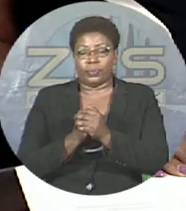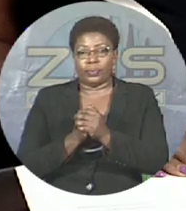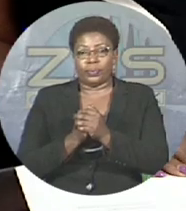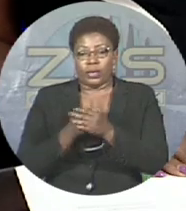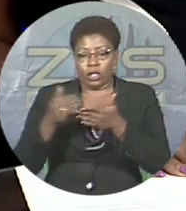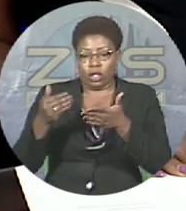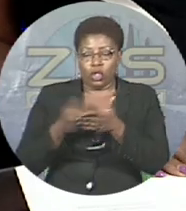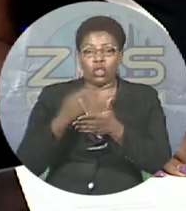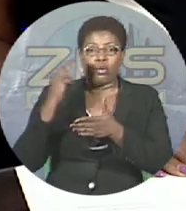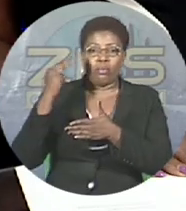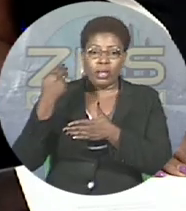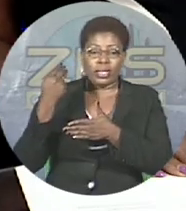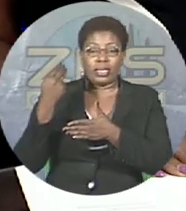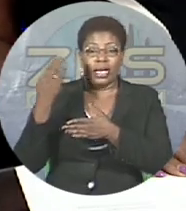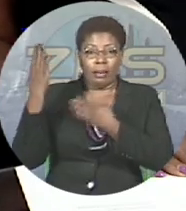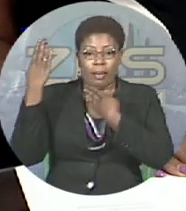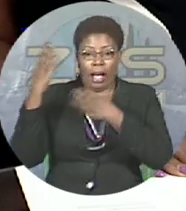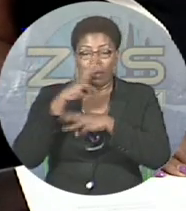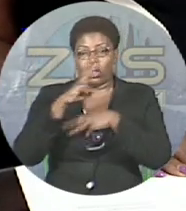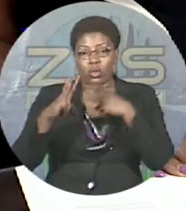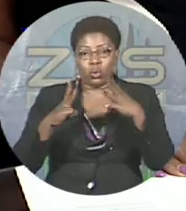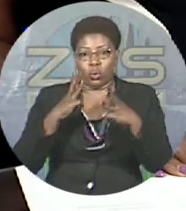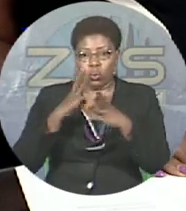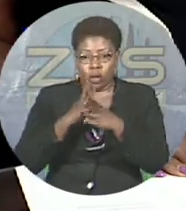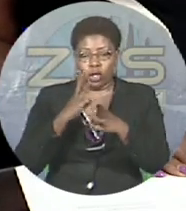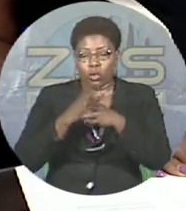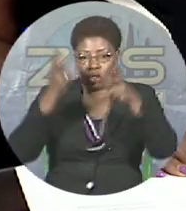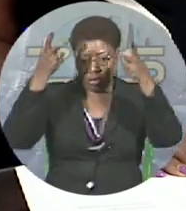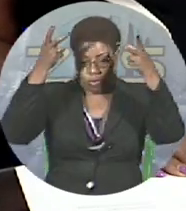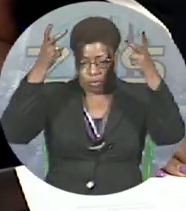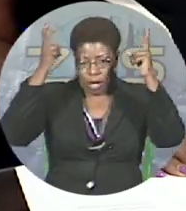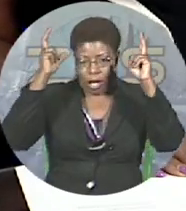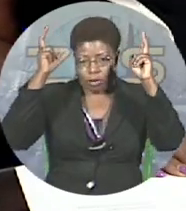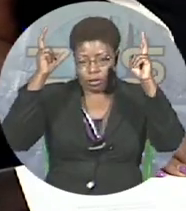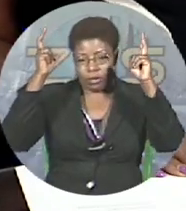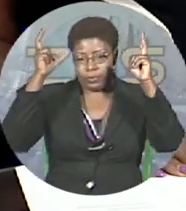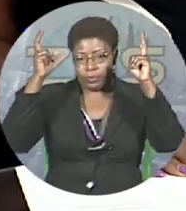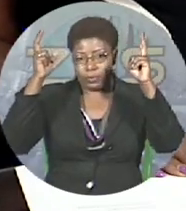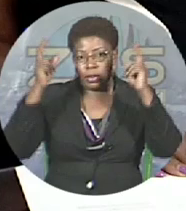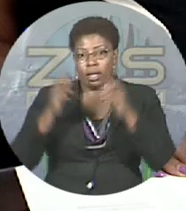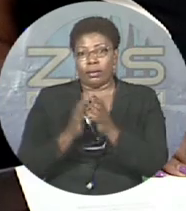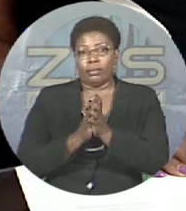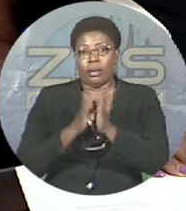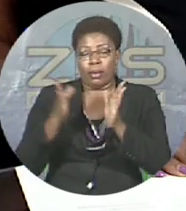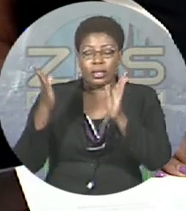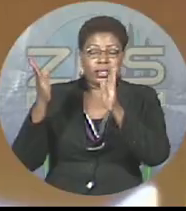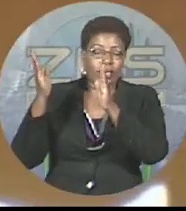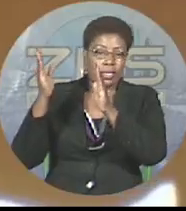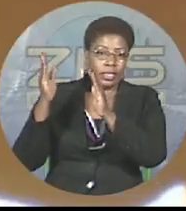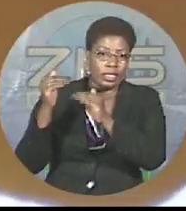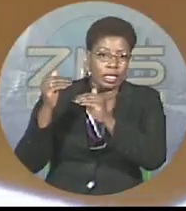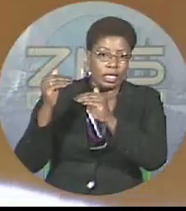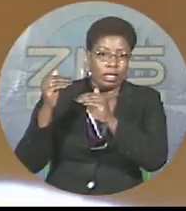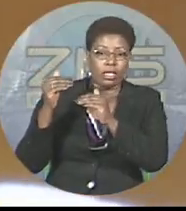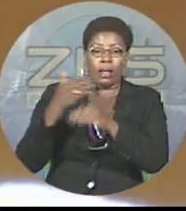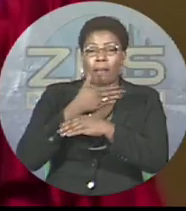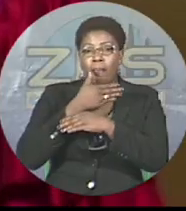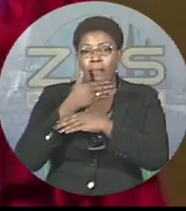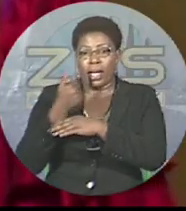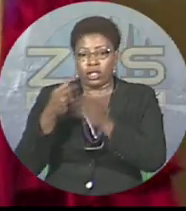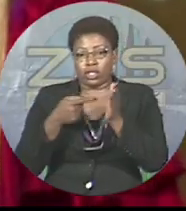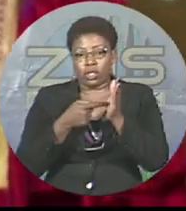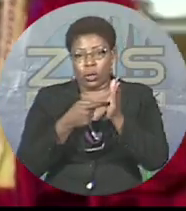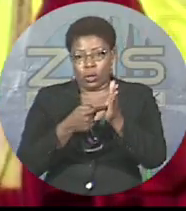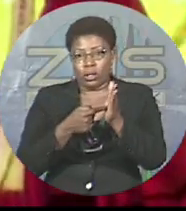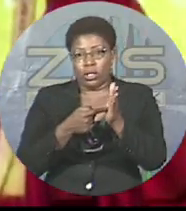Well, a new Miss Bahamas World was crowned last night at the Bahamar Convention Center in Cable Beach. The much-anticipated pageant featured some of the best and